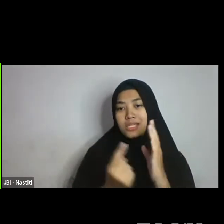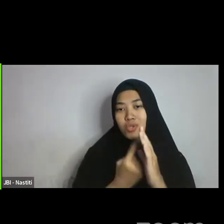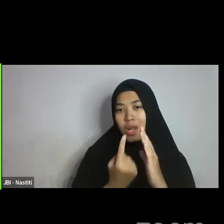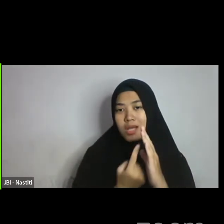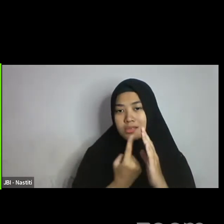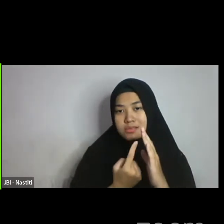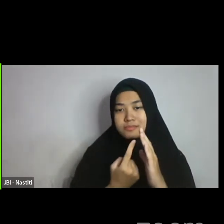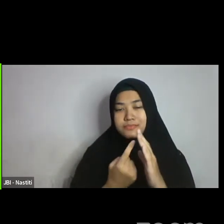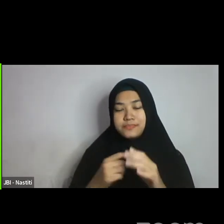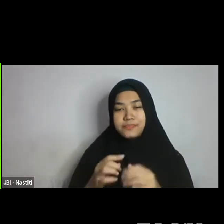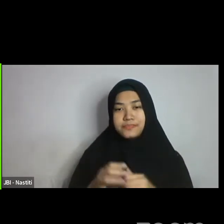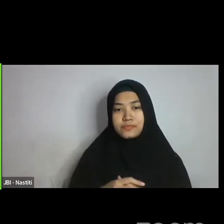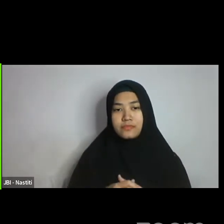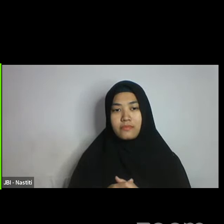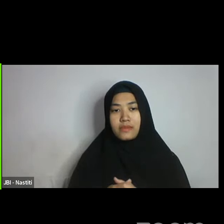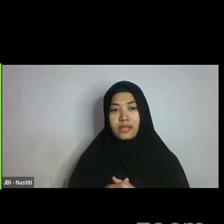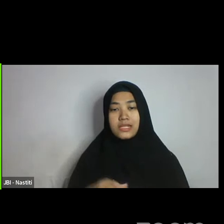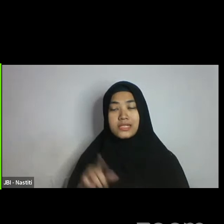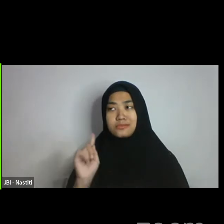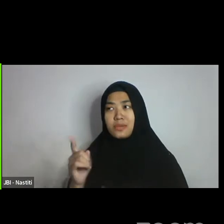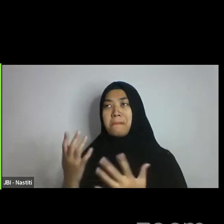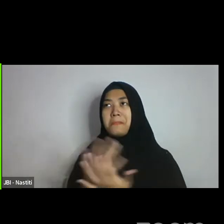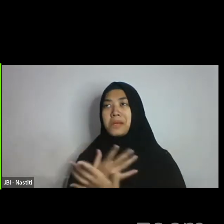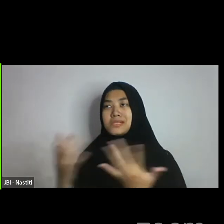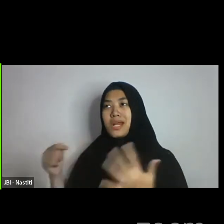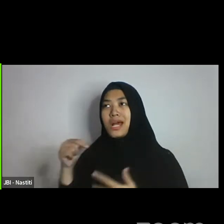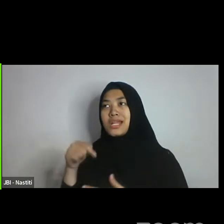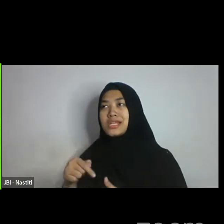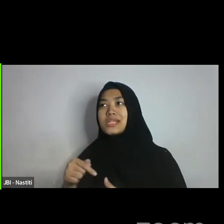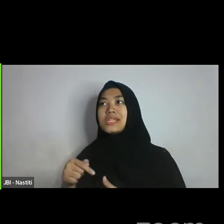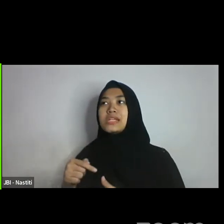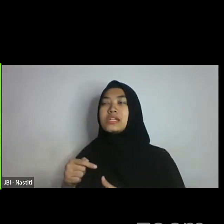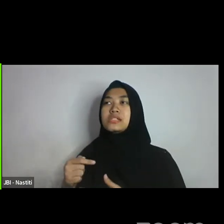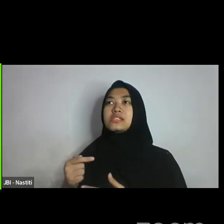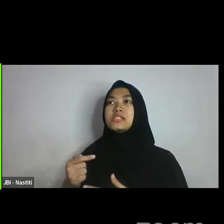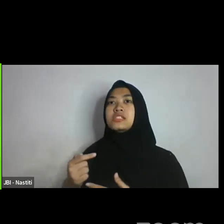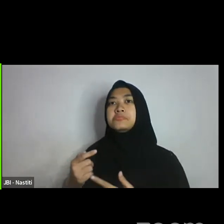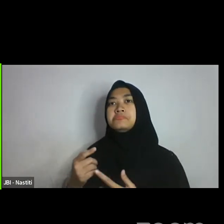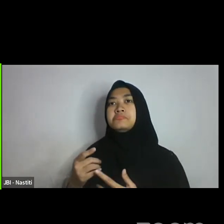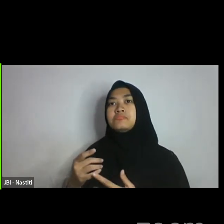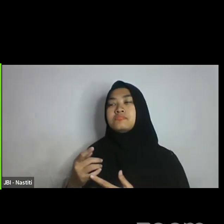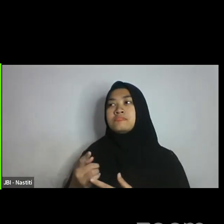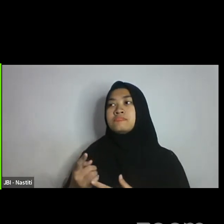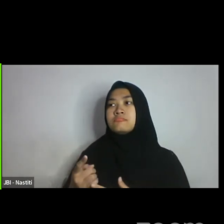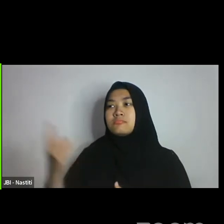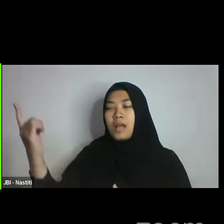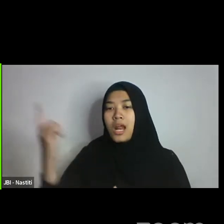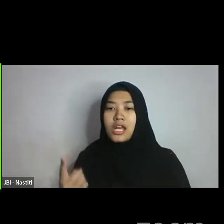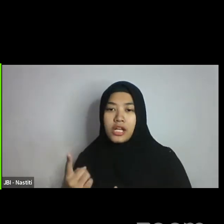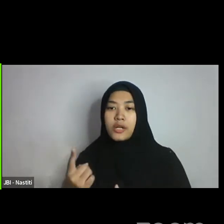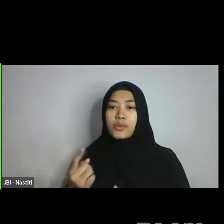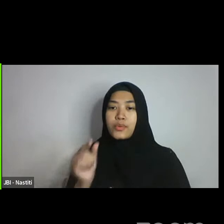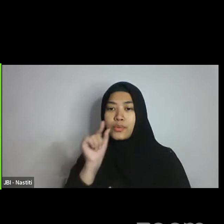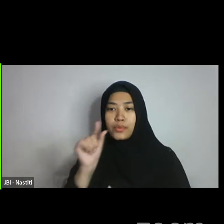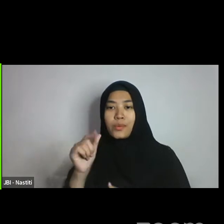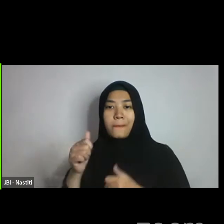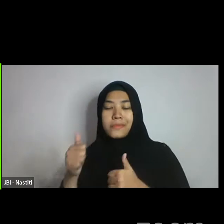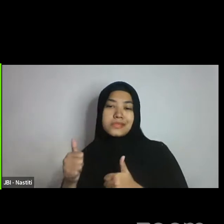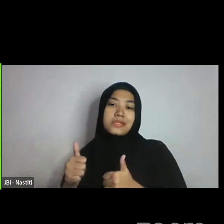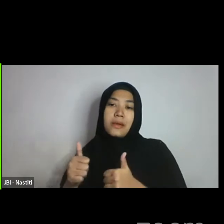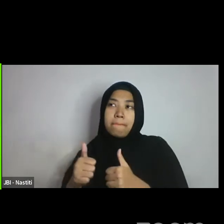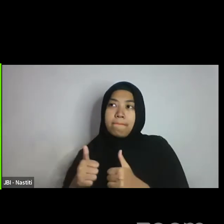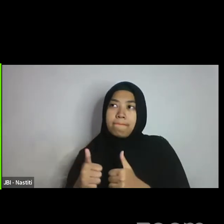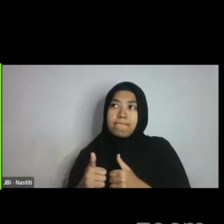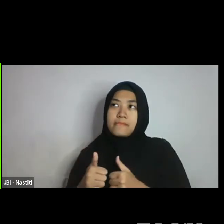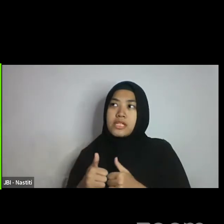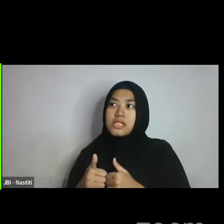be part of that role in promoting the healthcare for people with mental health. So probably Mbak